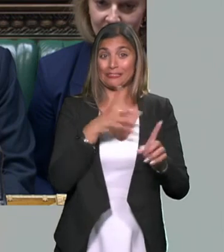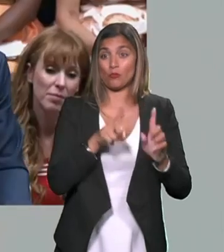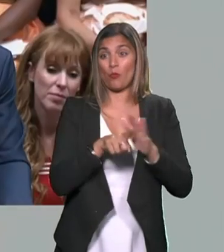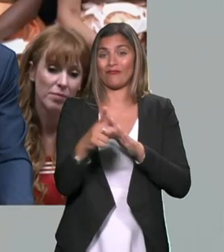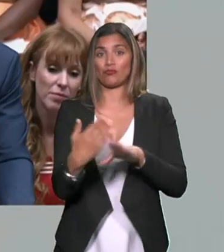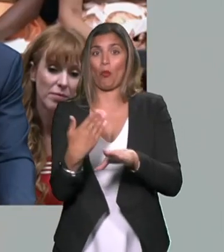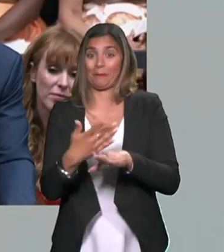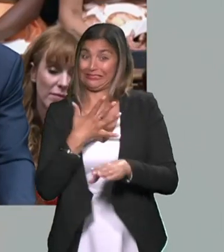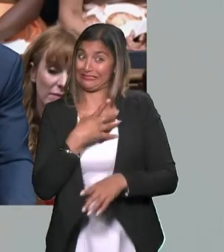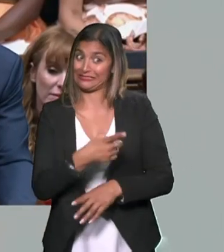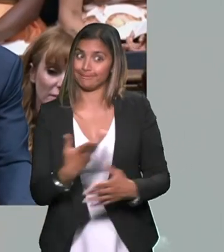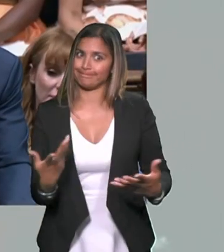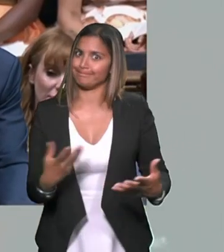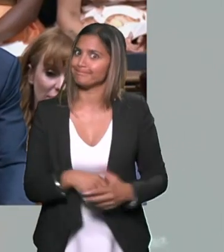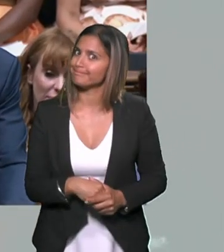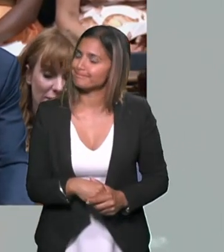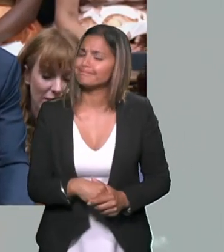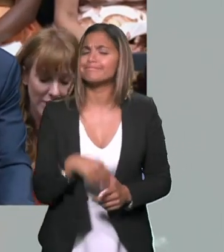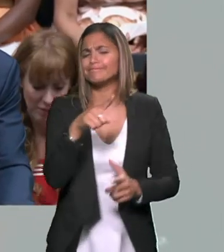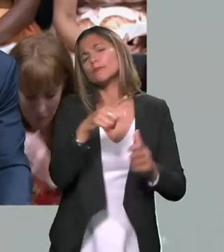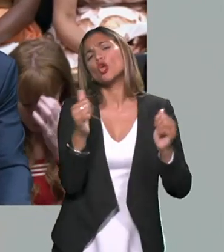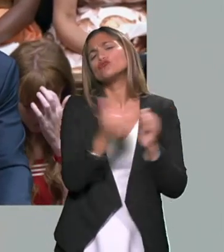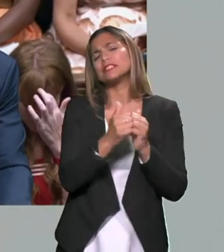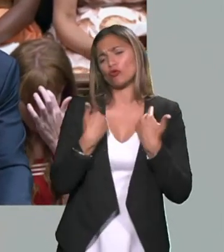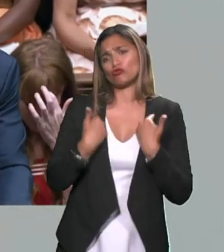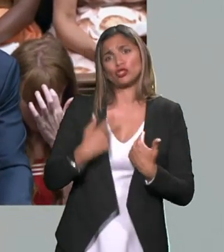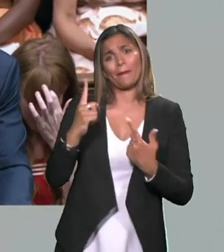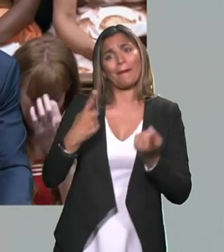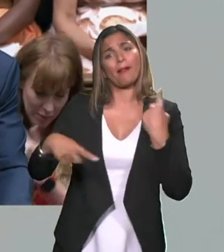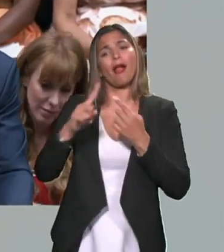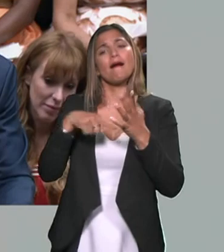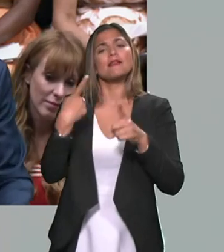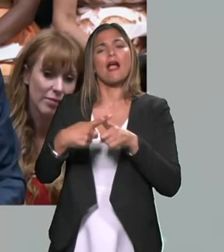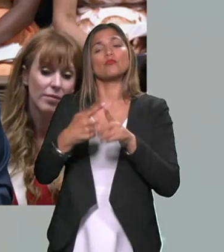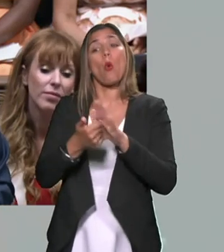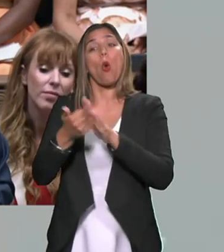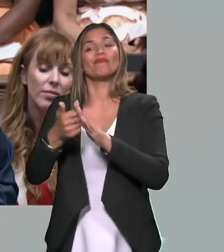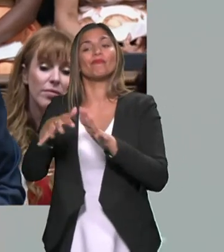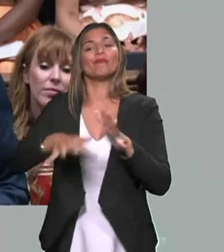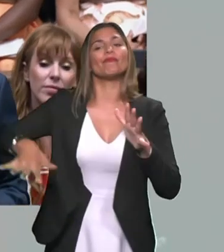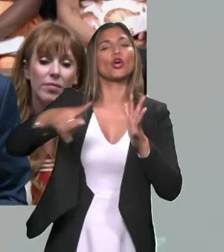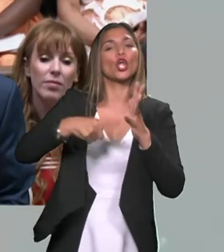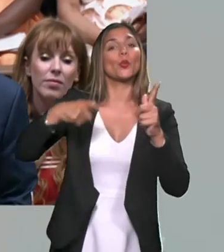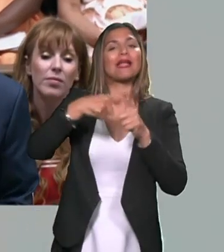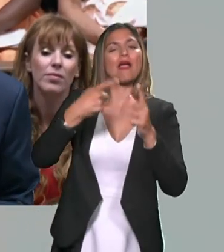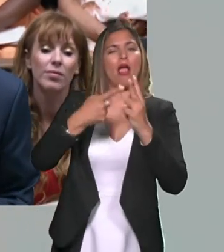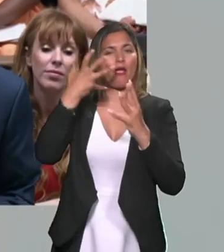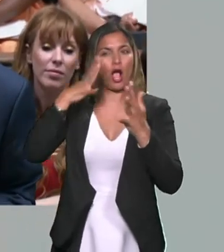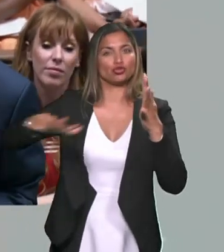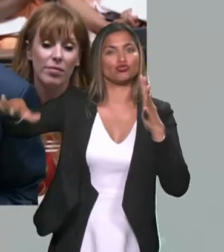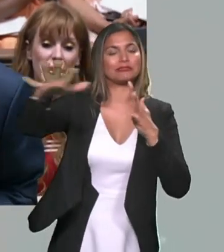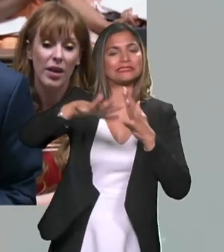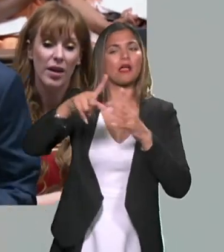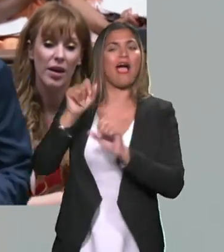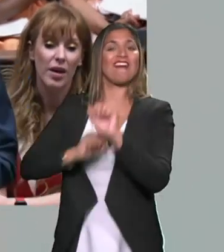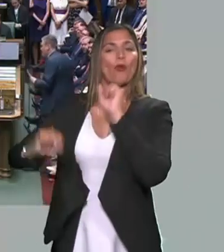he agree that offshore schemes can pose a risk because some people use them to avoid tax they owe